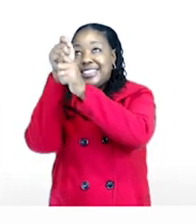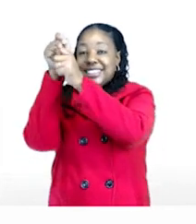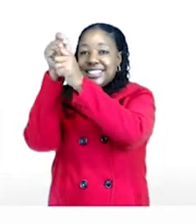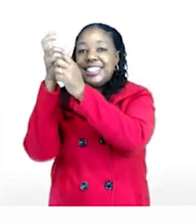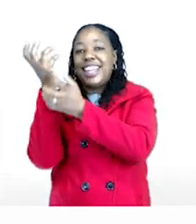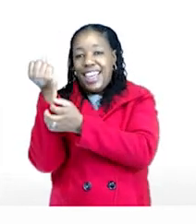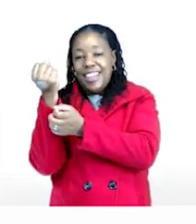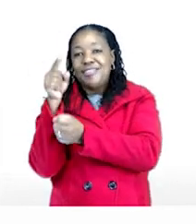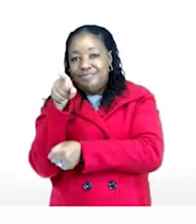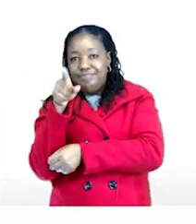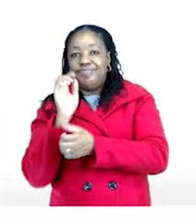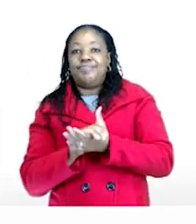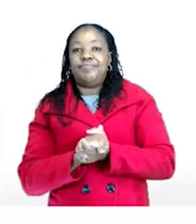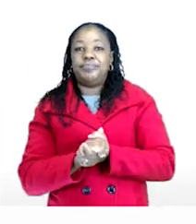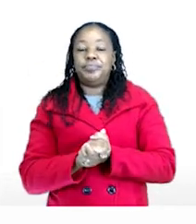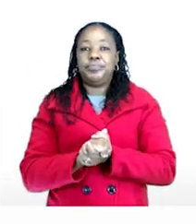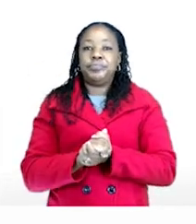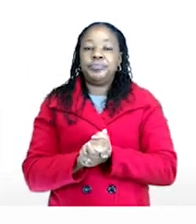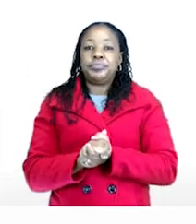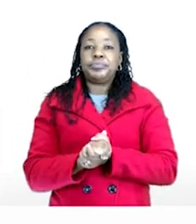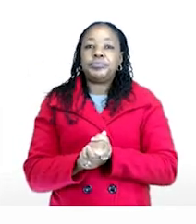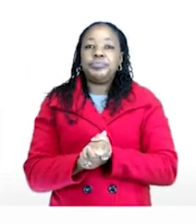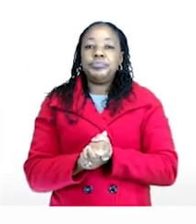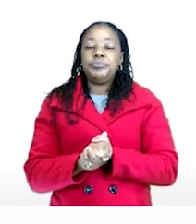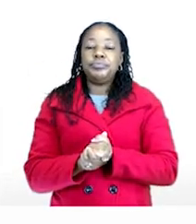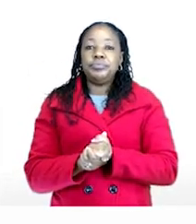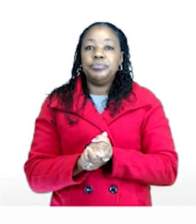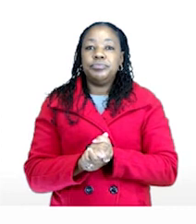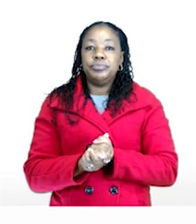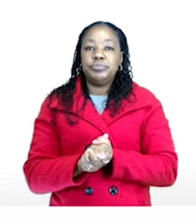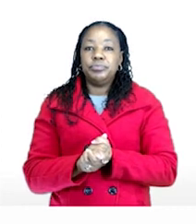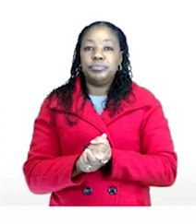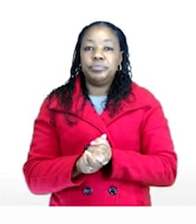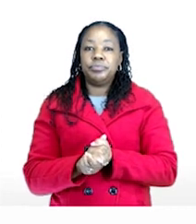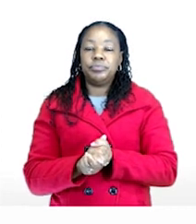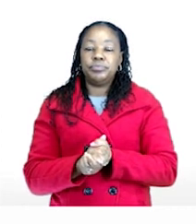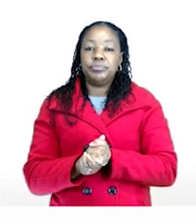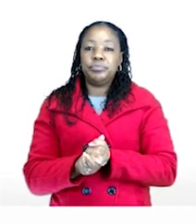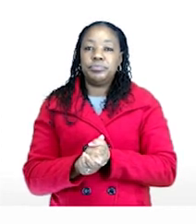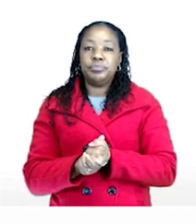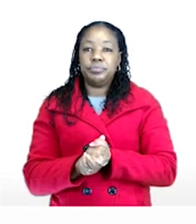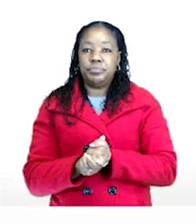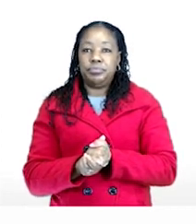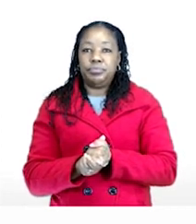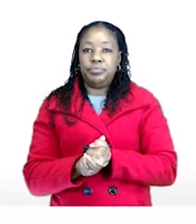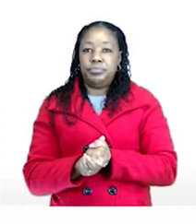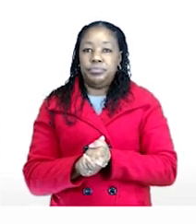down and back, up, down, round and